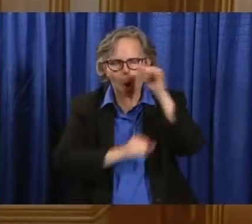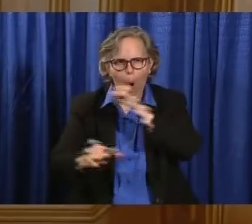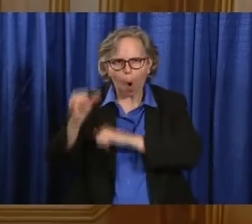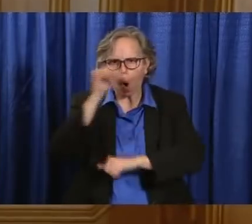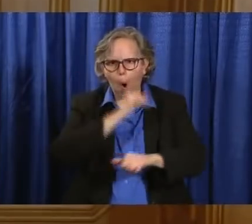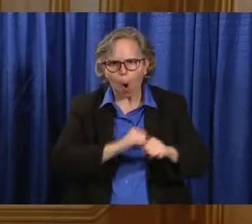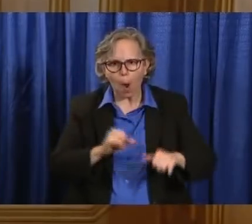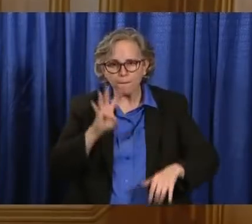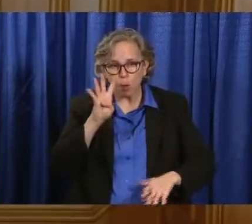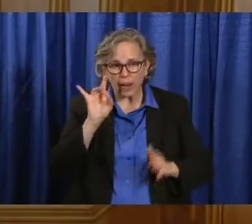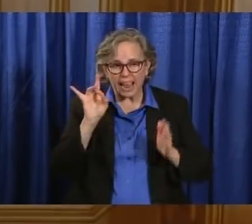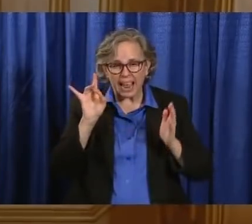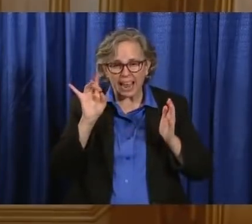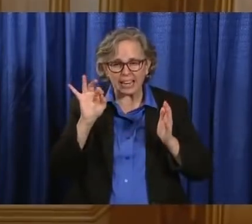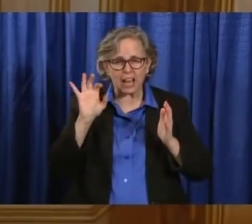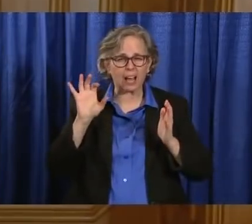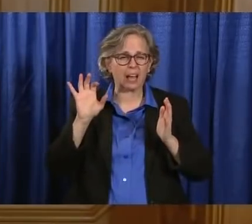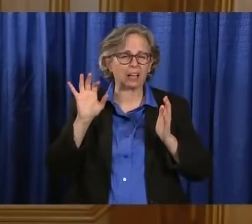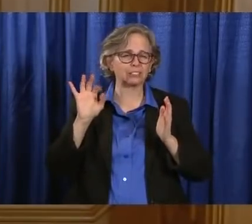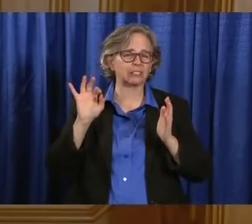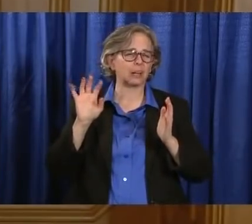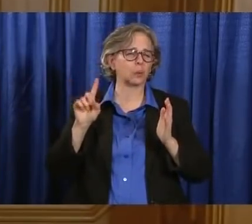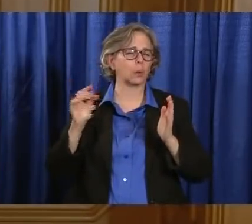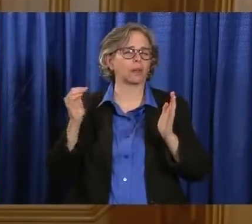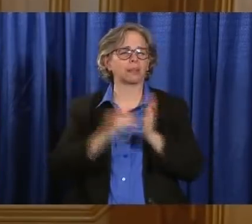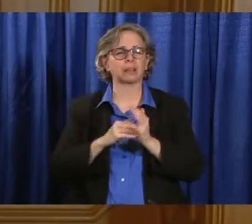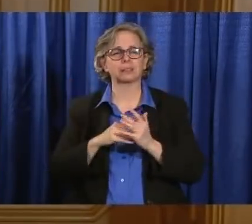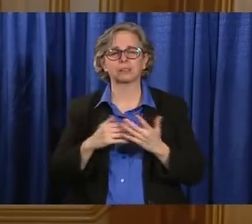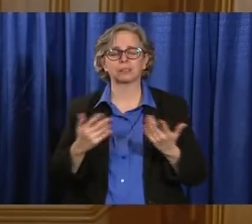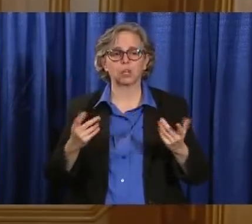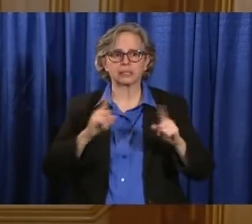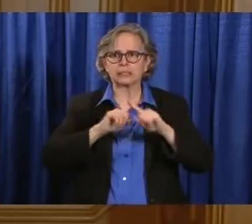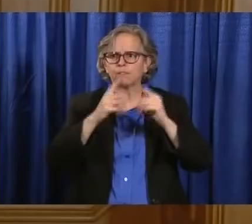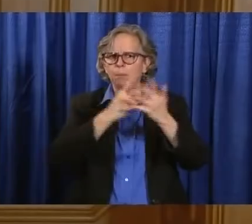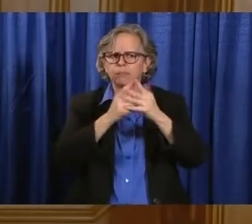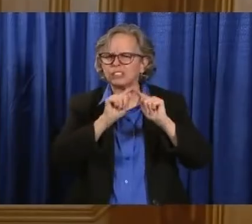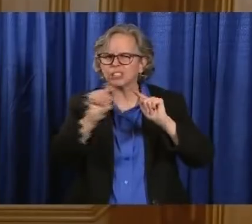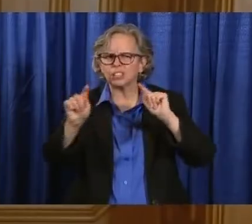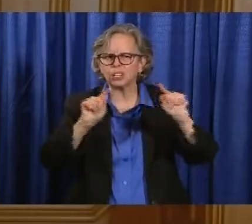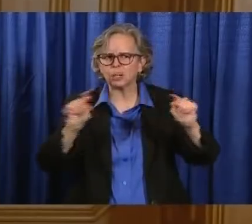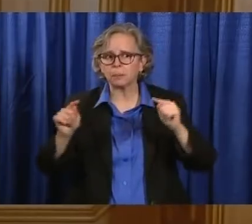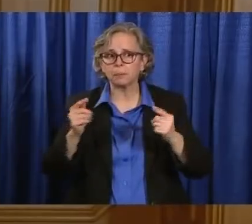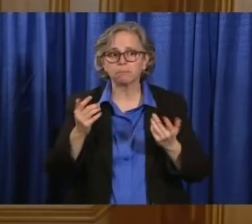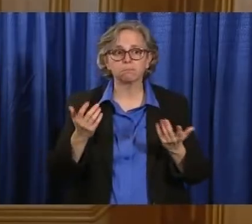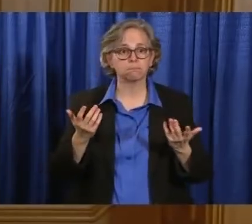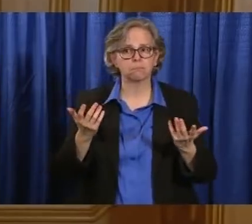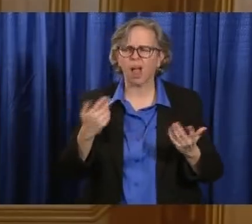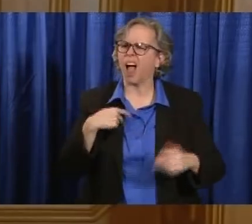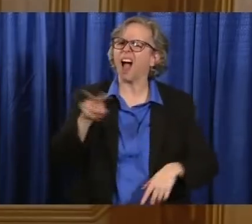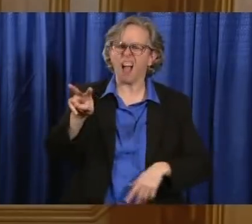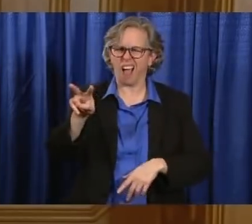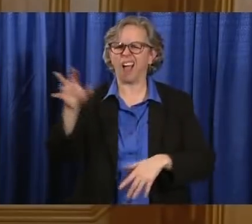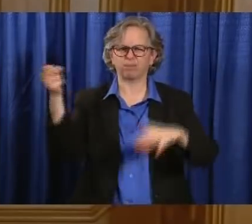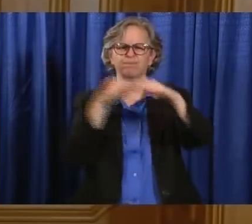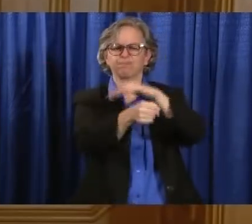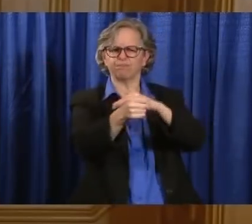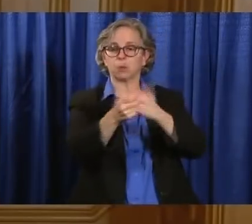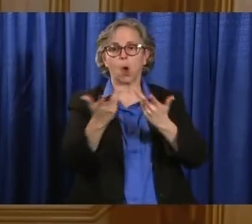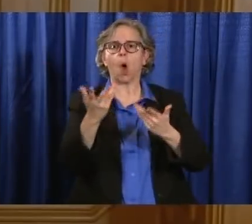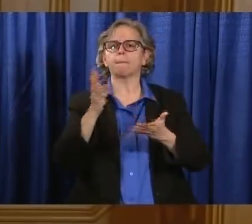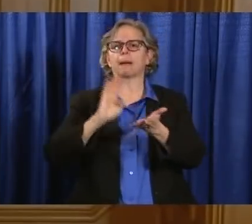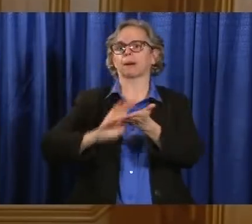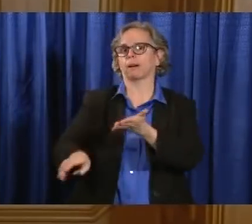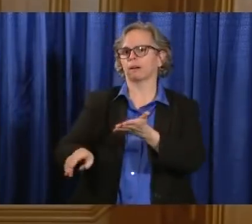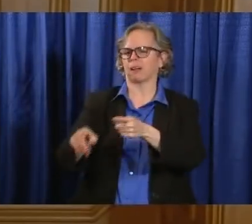at different prisoners that it might make sense to let out early. We